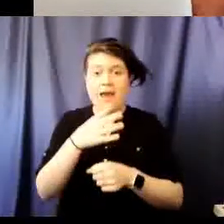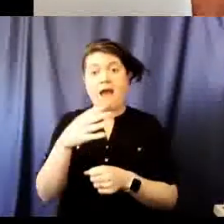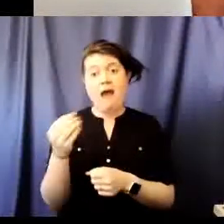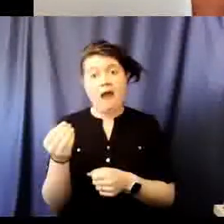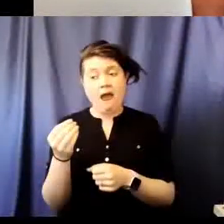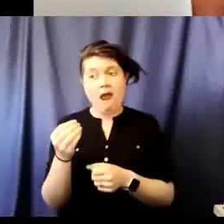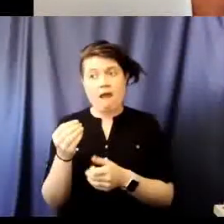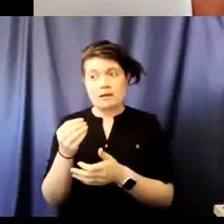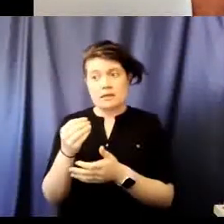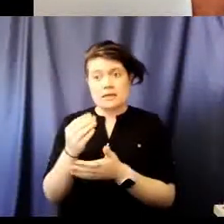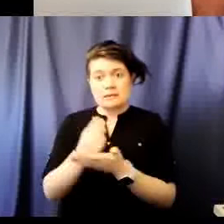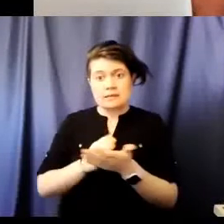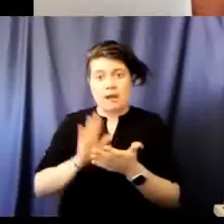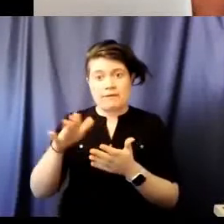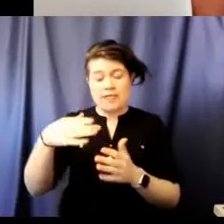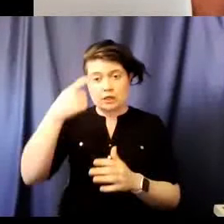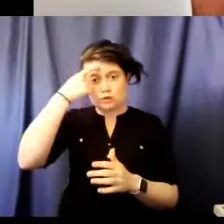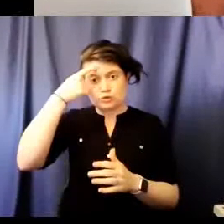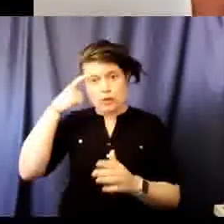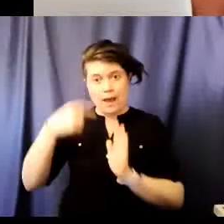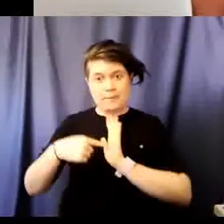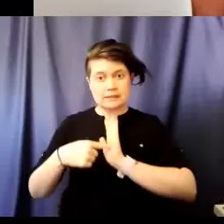traumatic symptoms in their lives.